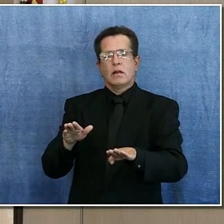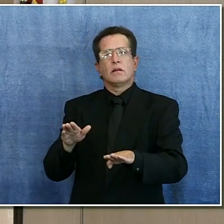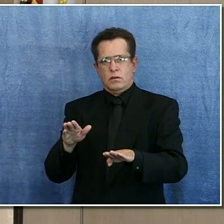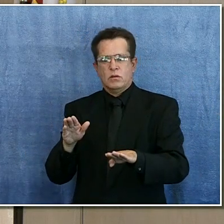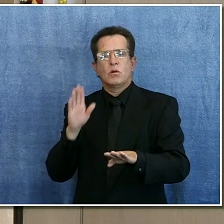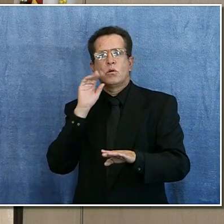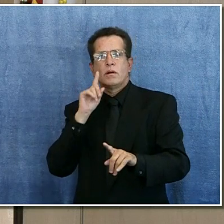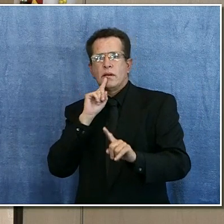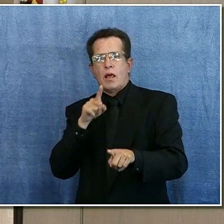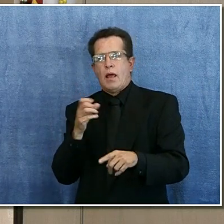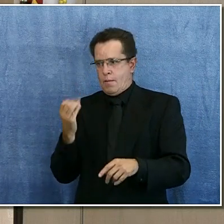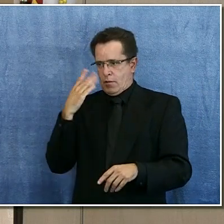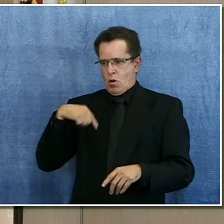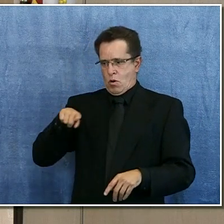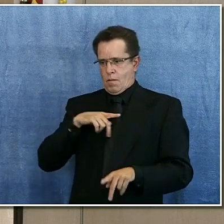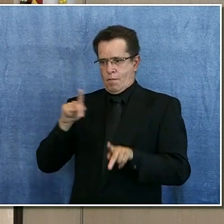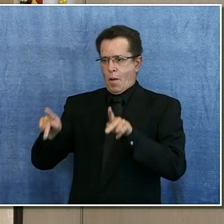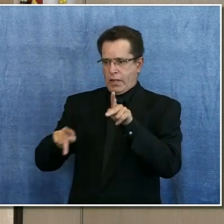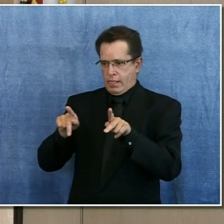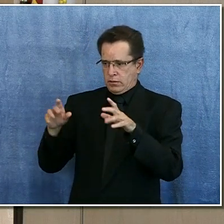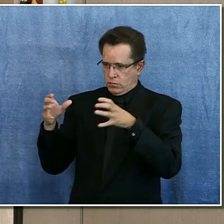population, and then multiply that by